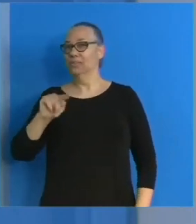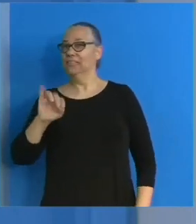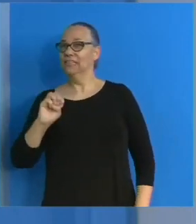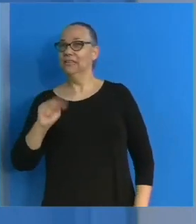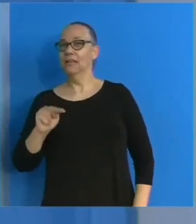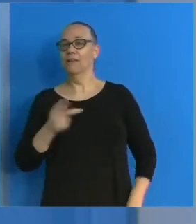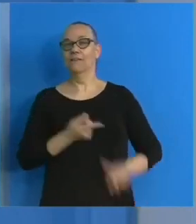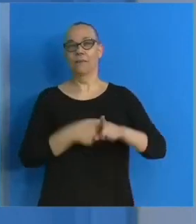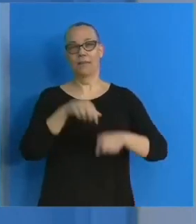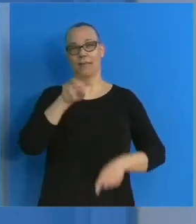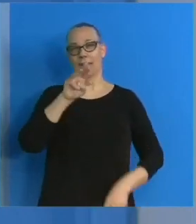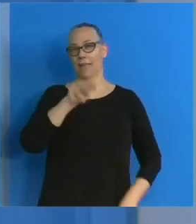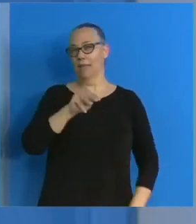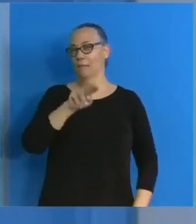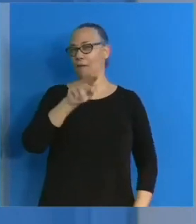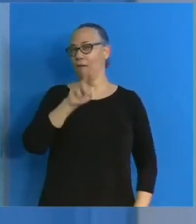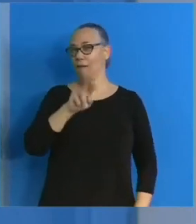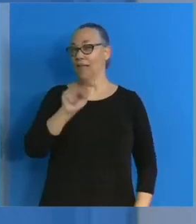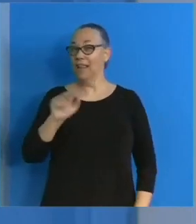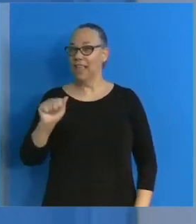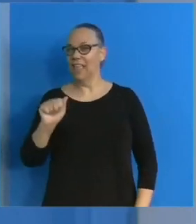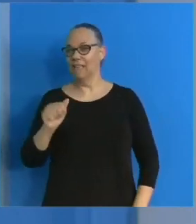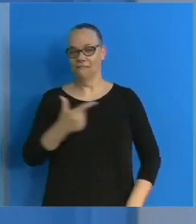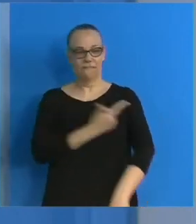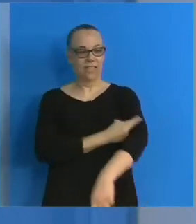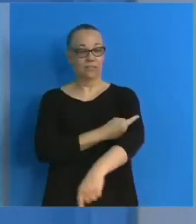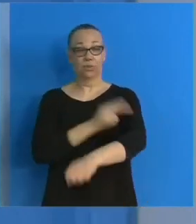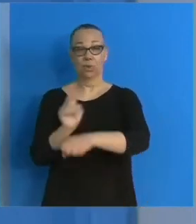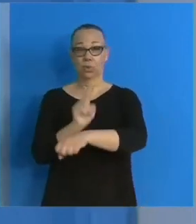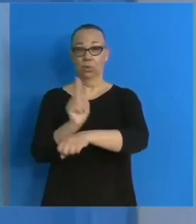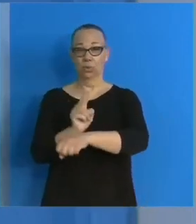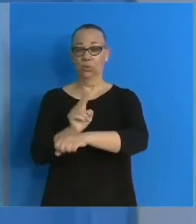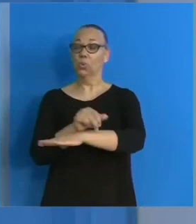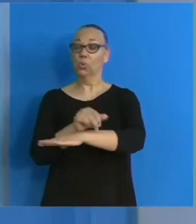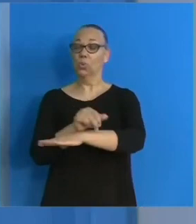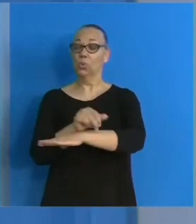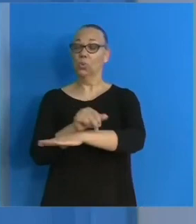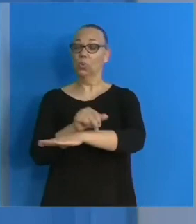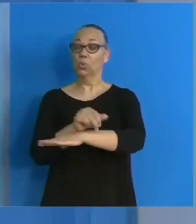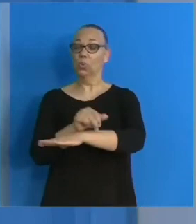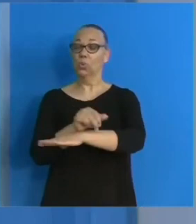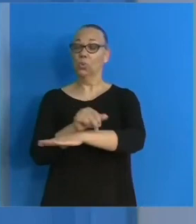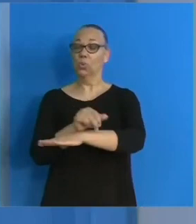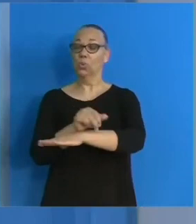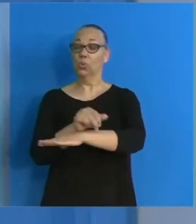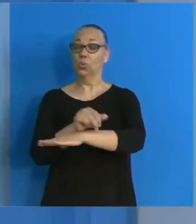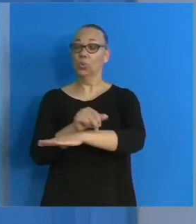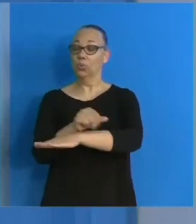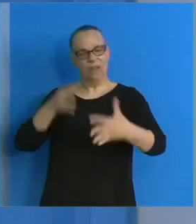mRNA vaccines that we use on island, and is given in.